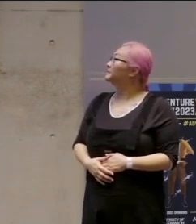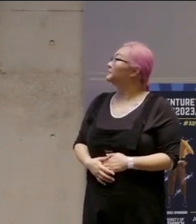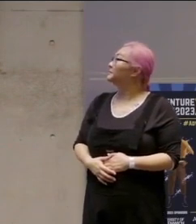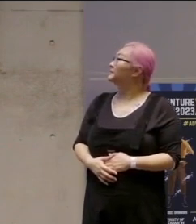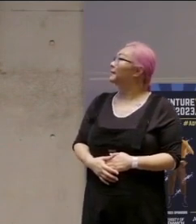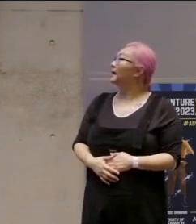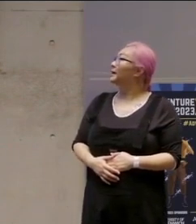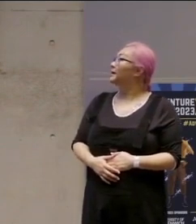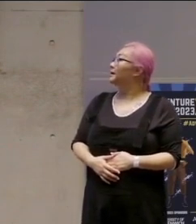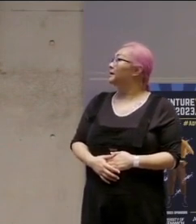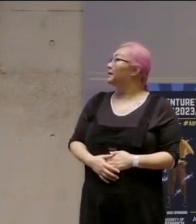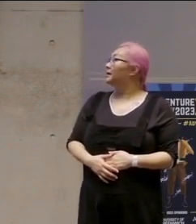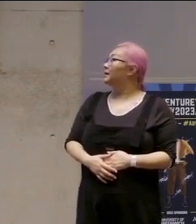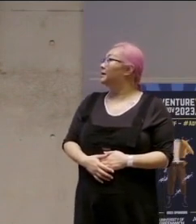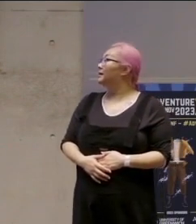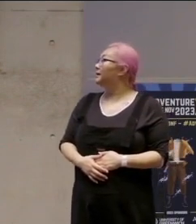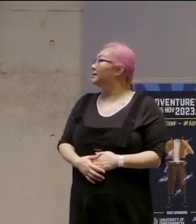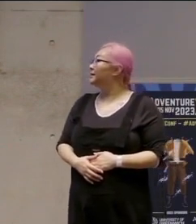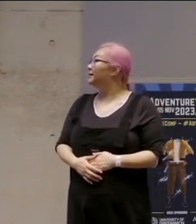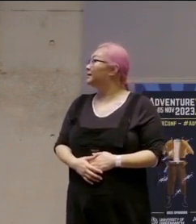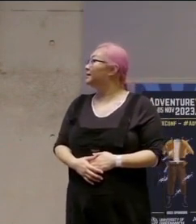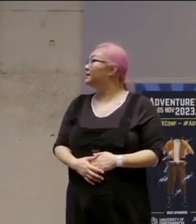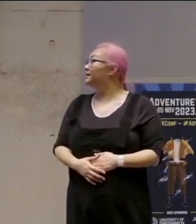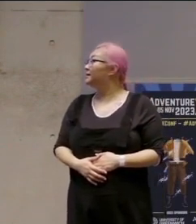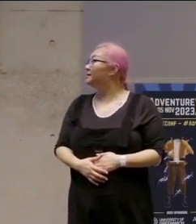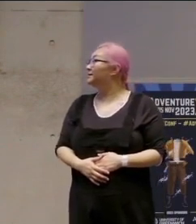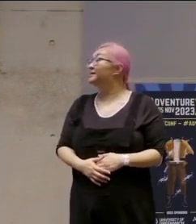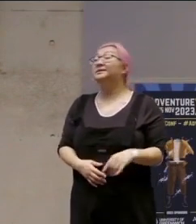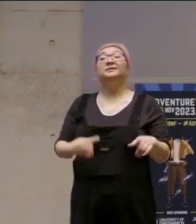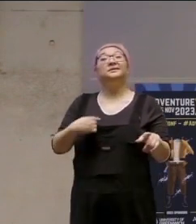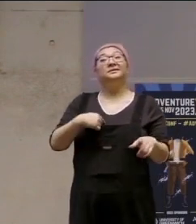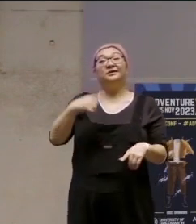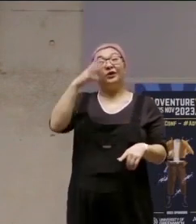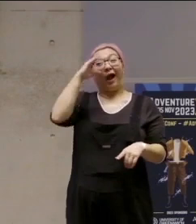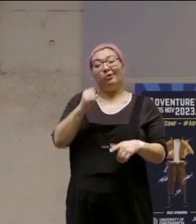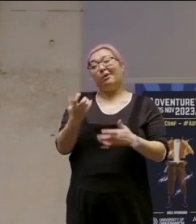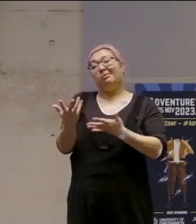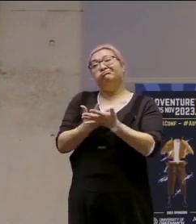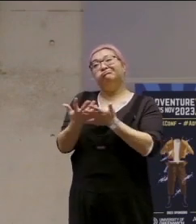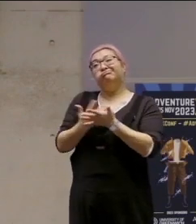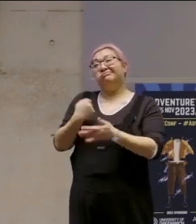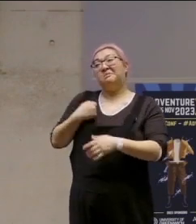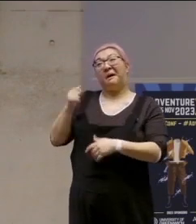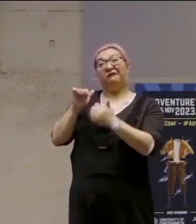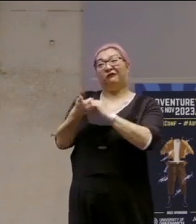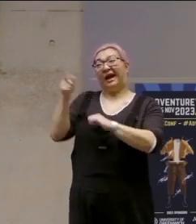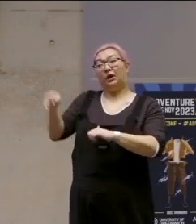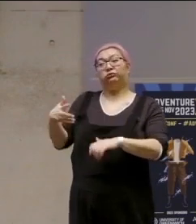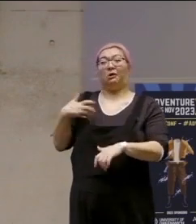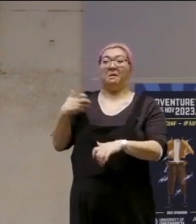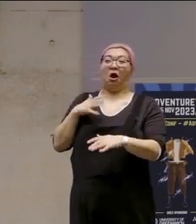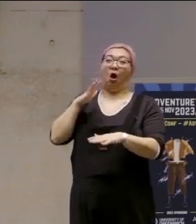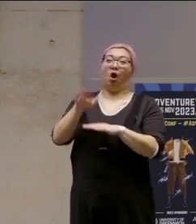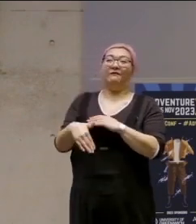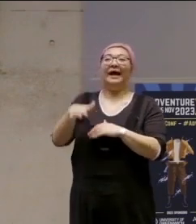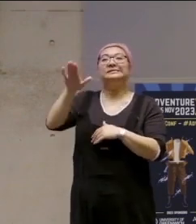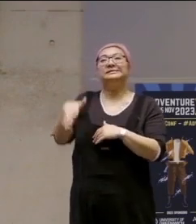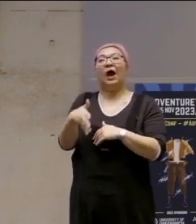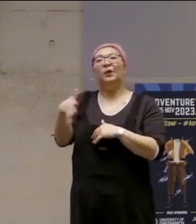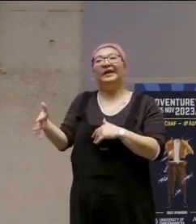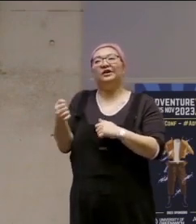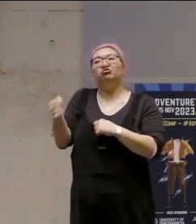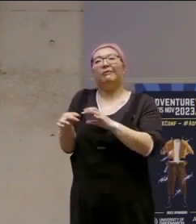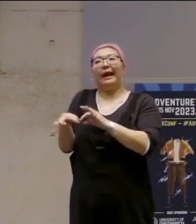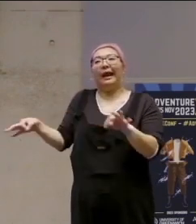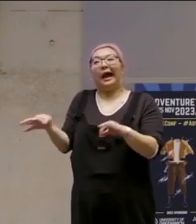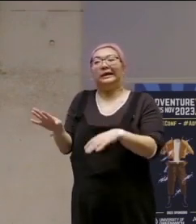my fiance, she was complaining a lot about the Southeastern line, and I was like, okay, we're gonna depict that. Who here knows someone, and this is feel